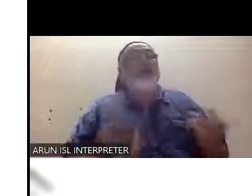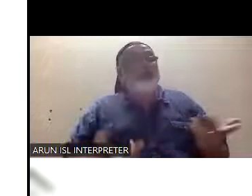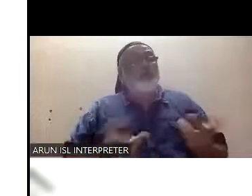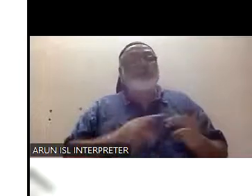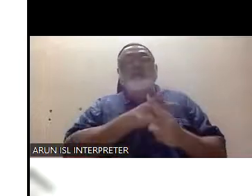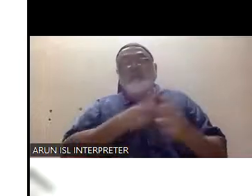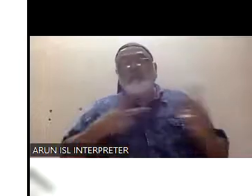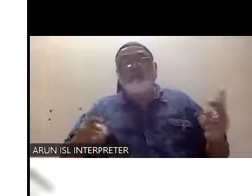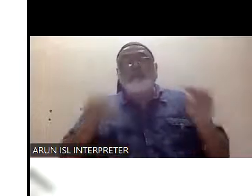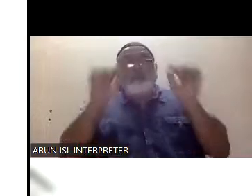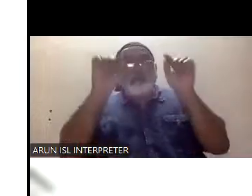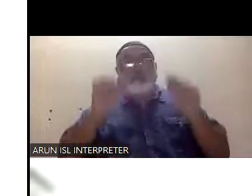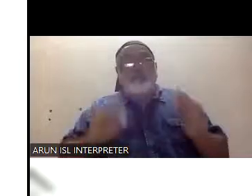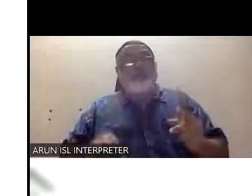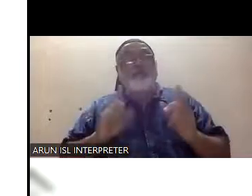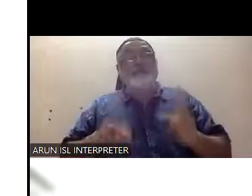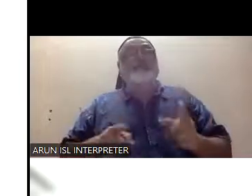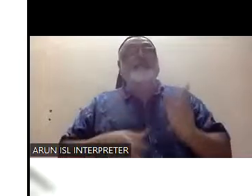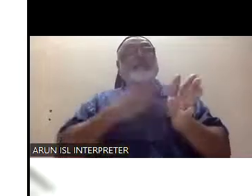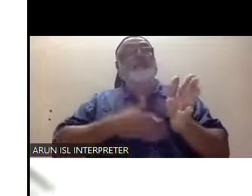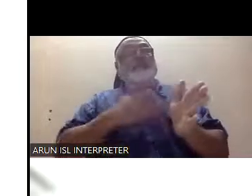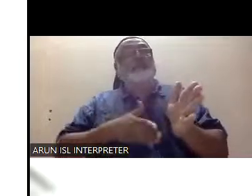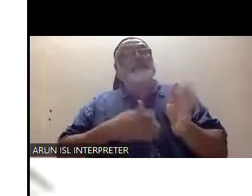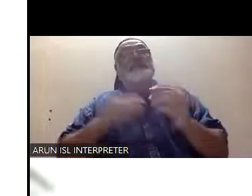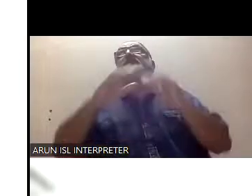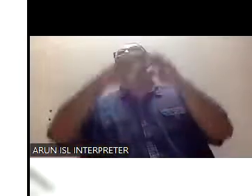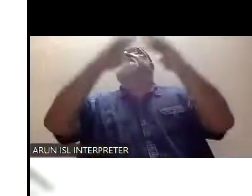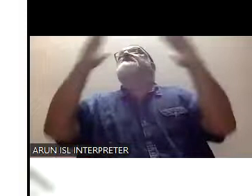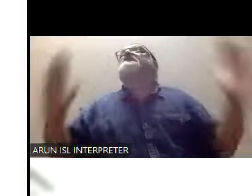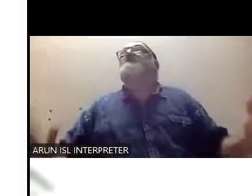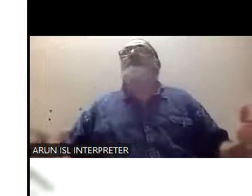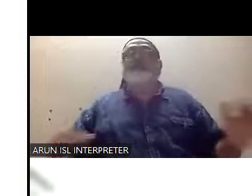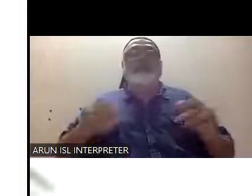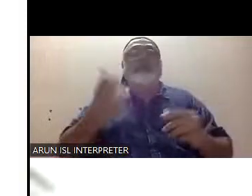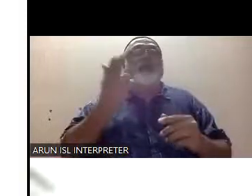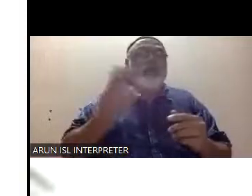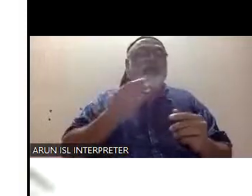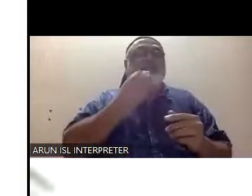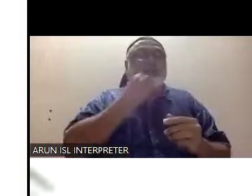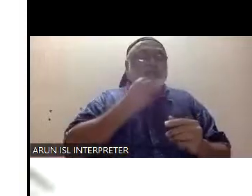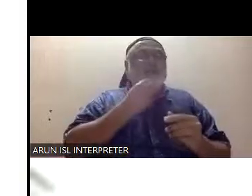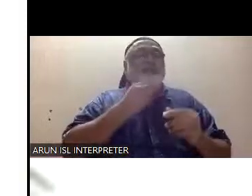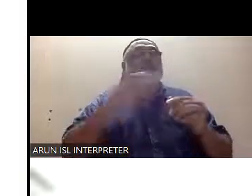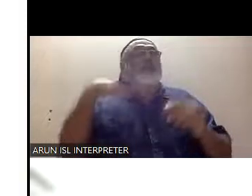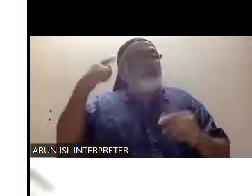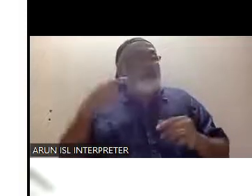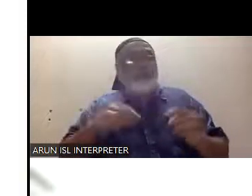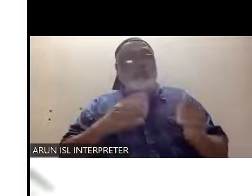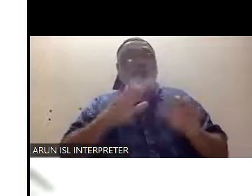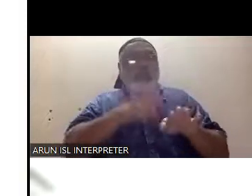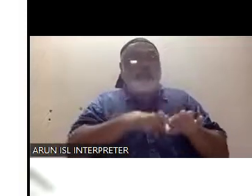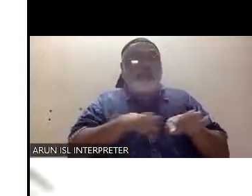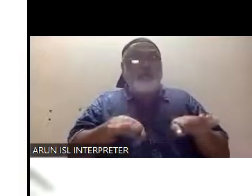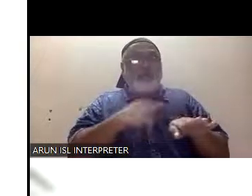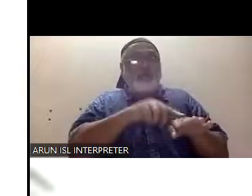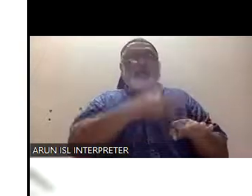has to be there. In railway stations, the ticketing counters, the cafeterias, the toilets, the inter-platform transfer, all of